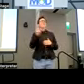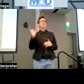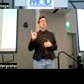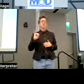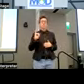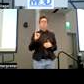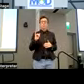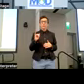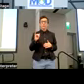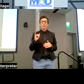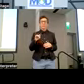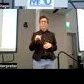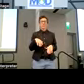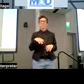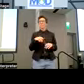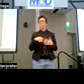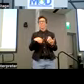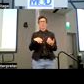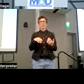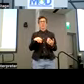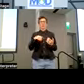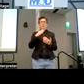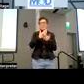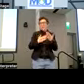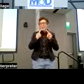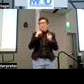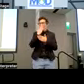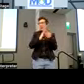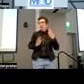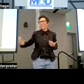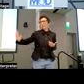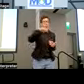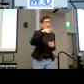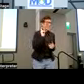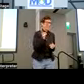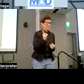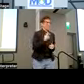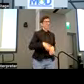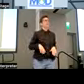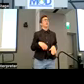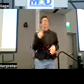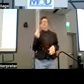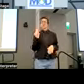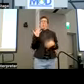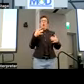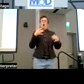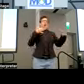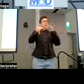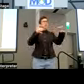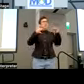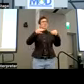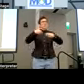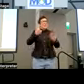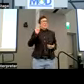achievements that are part of your history. And I mean, part of the reason I wanted to do this talk this way is like history.